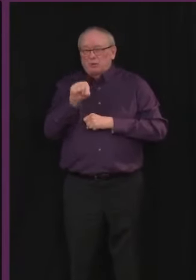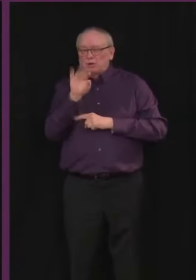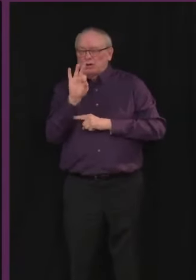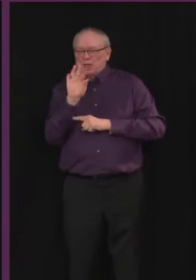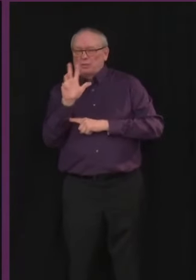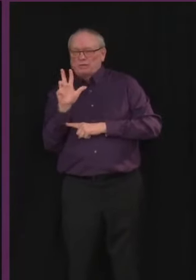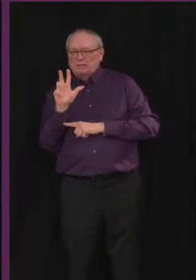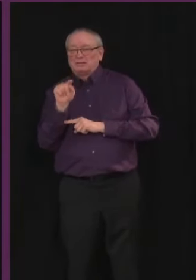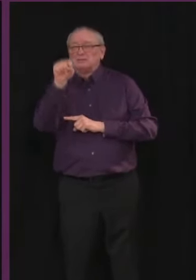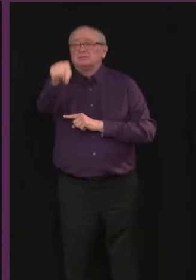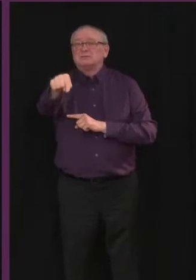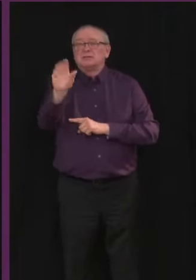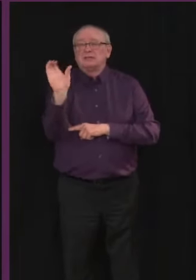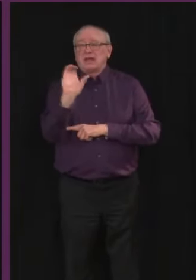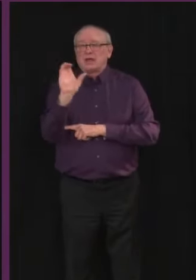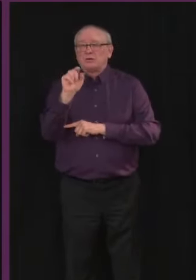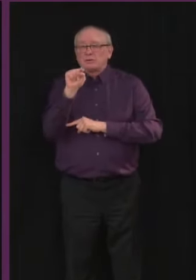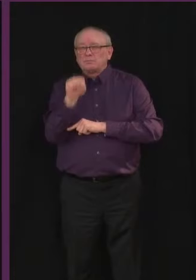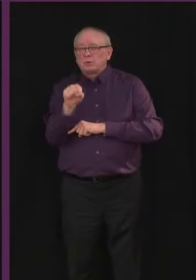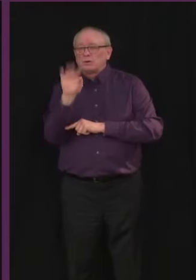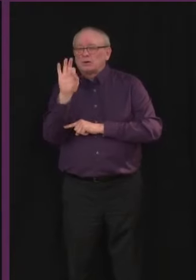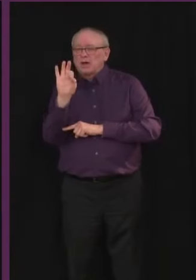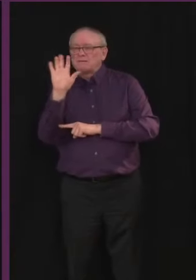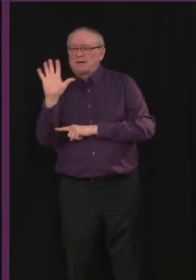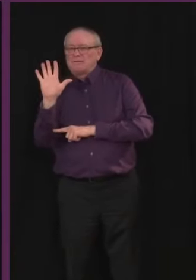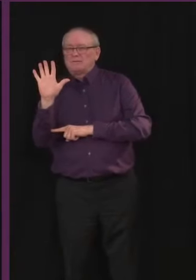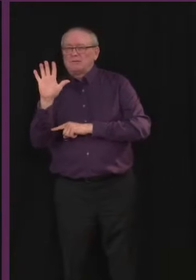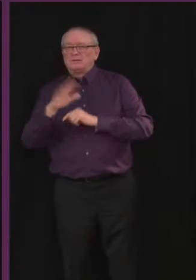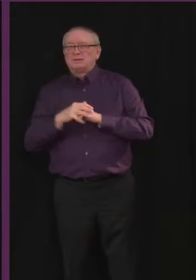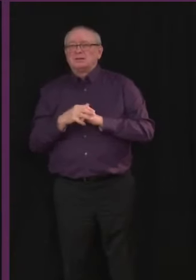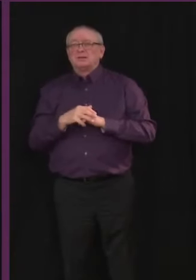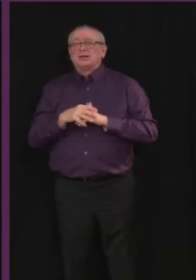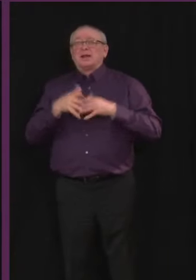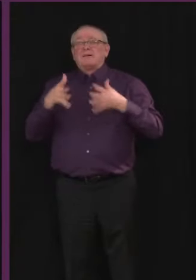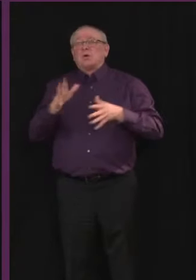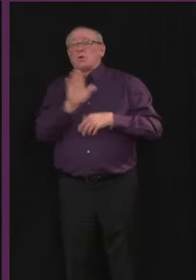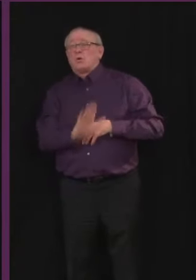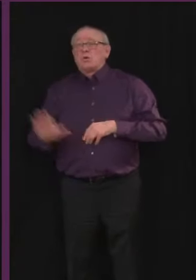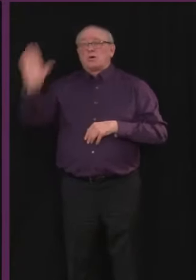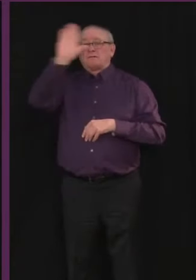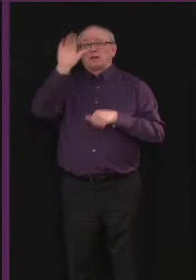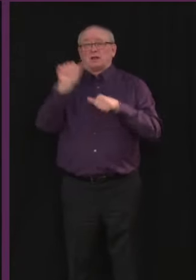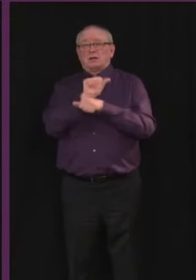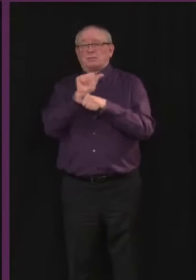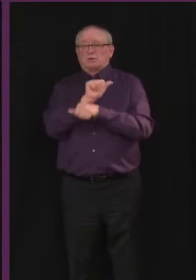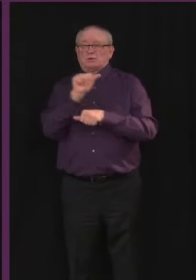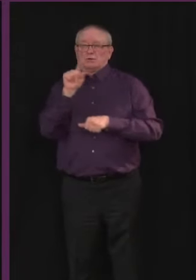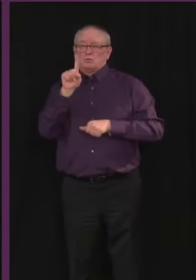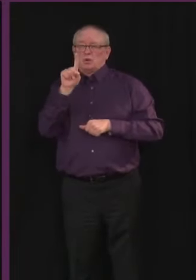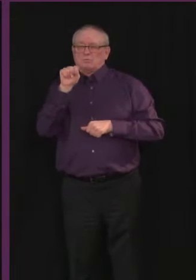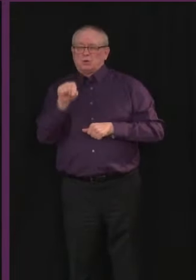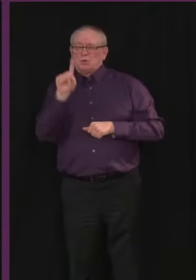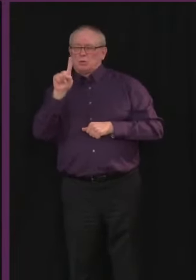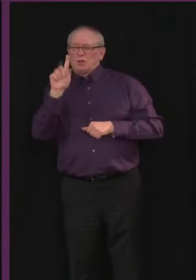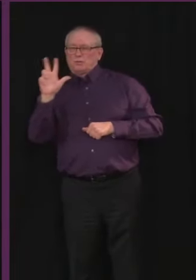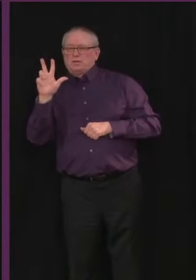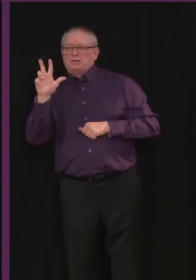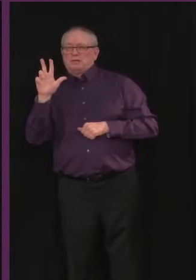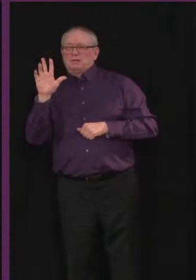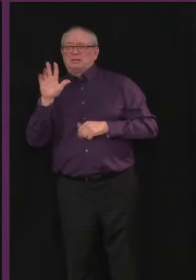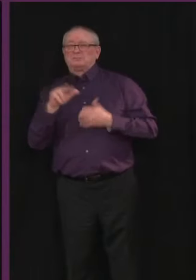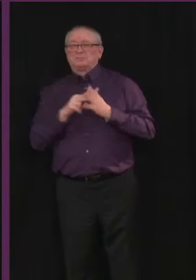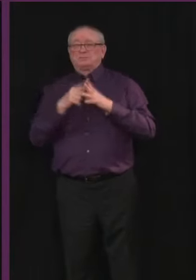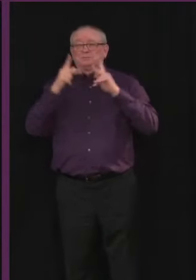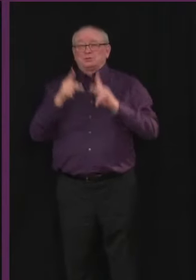of the province. As you know, any time that our reproductive number is greater than 1, it means our cases